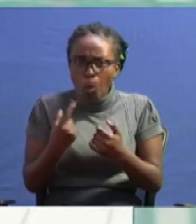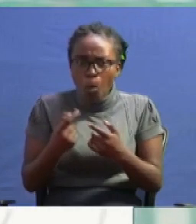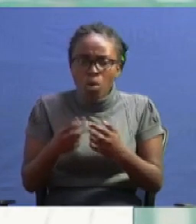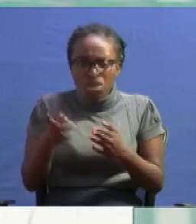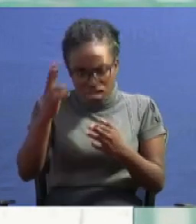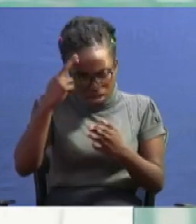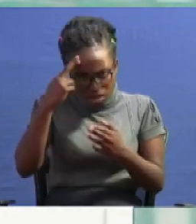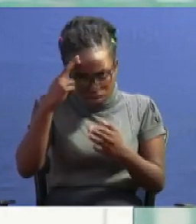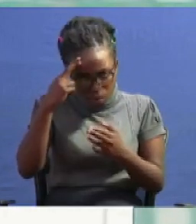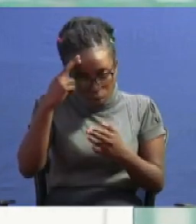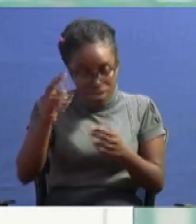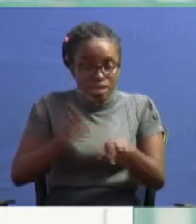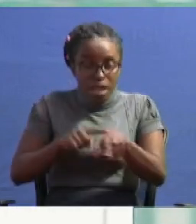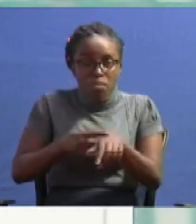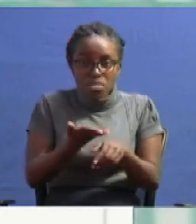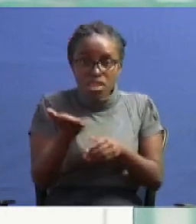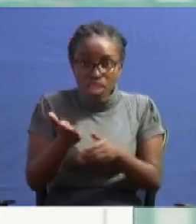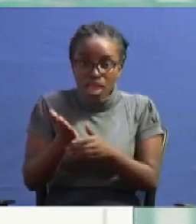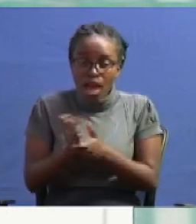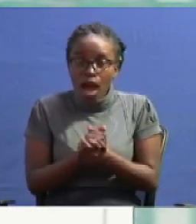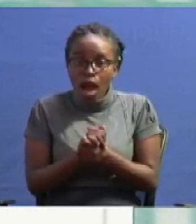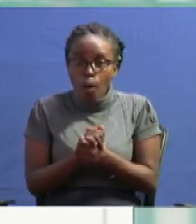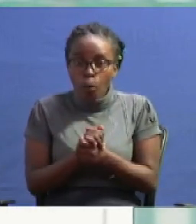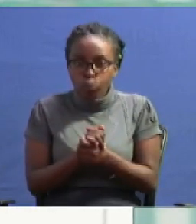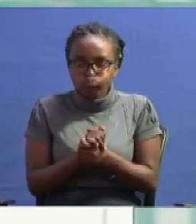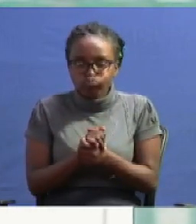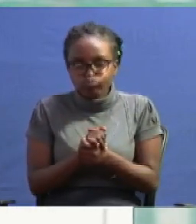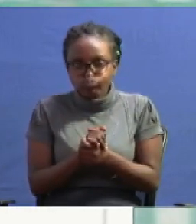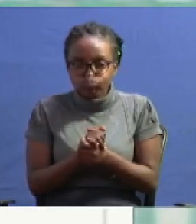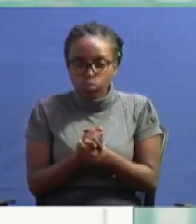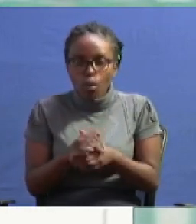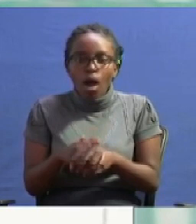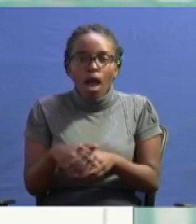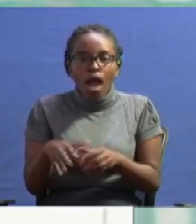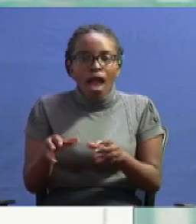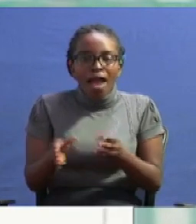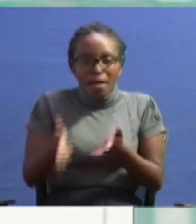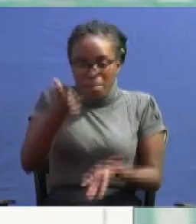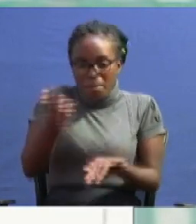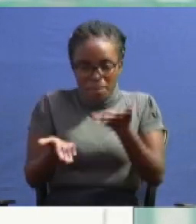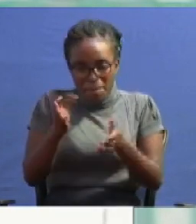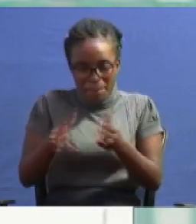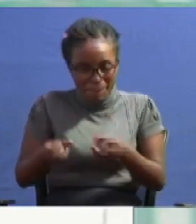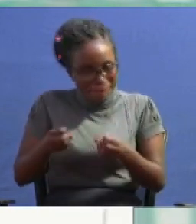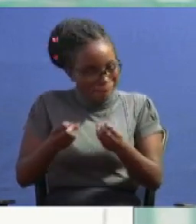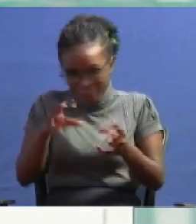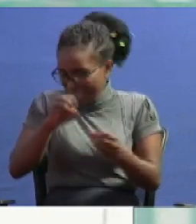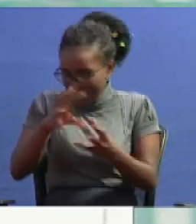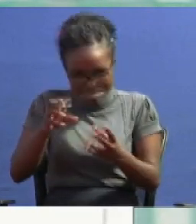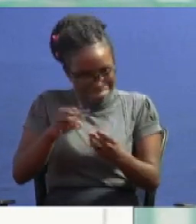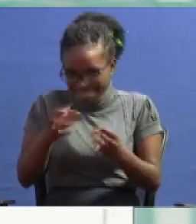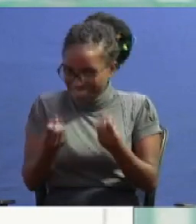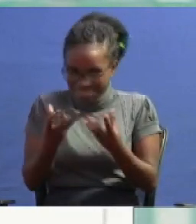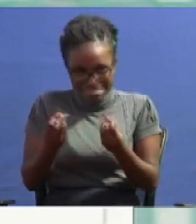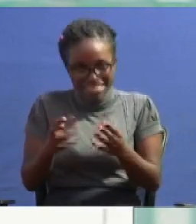to legitimize the process, because legally they have to do it, but it does not amount to much. And we have the problem we have